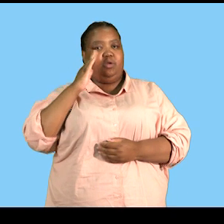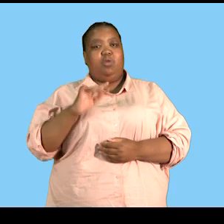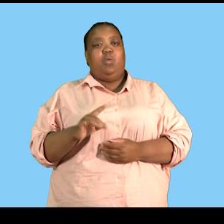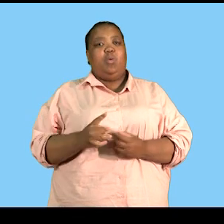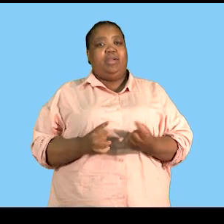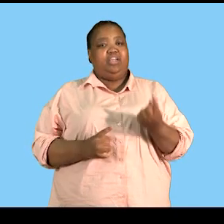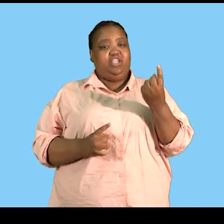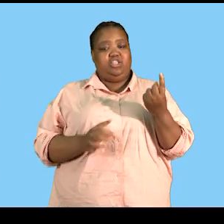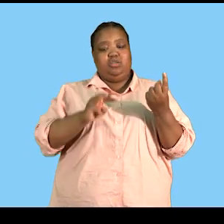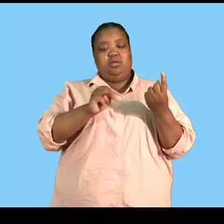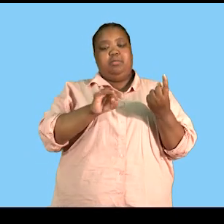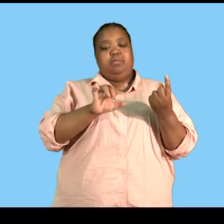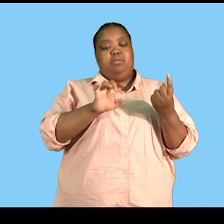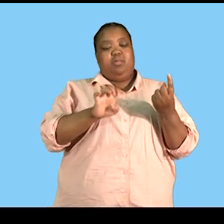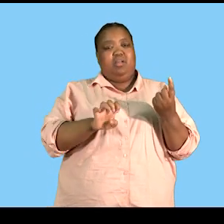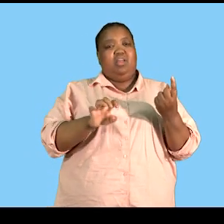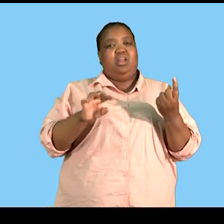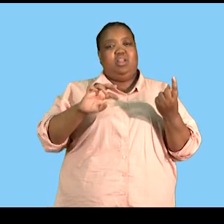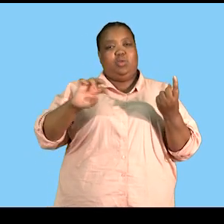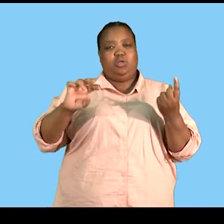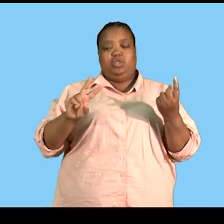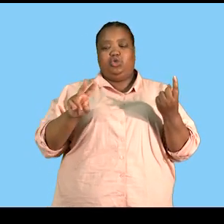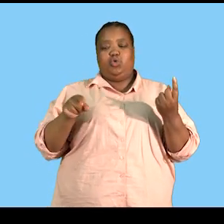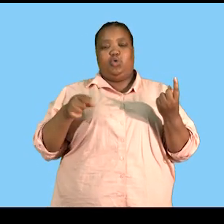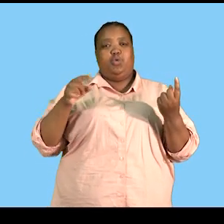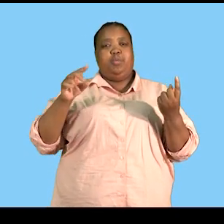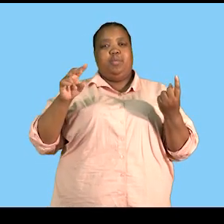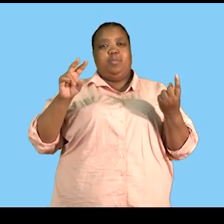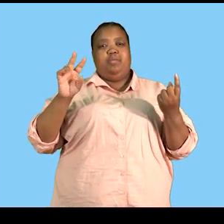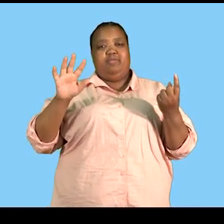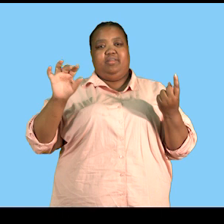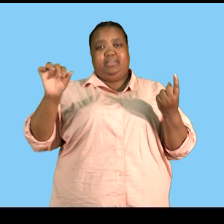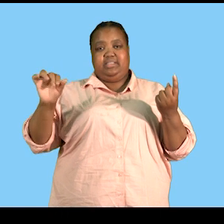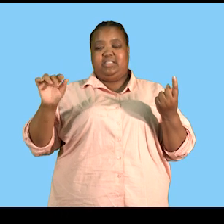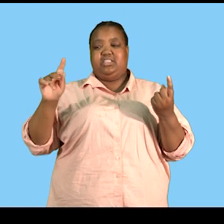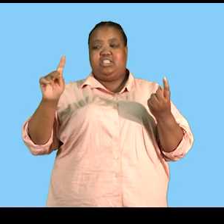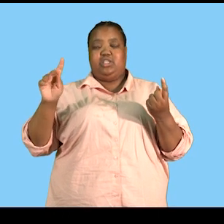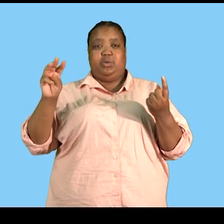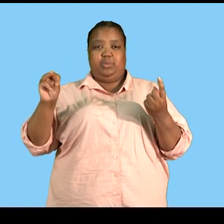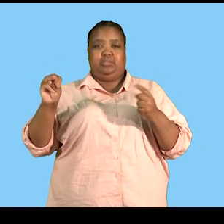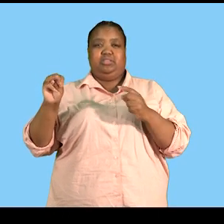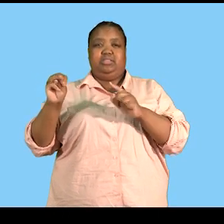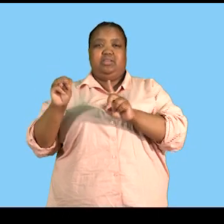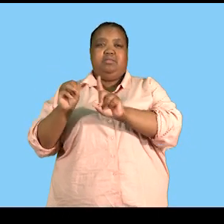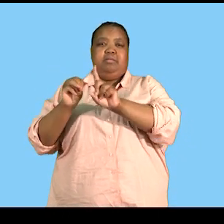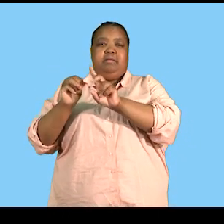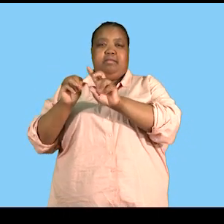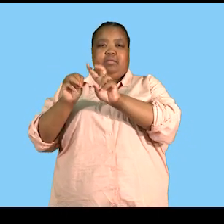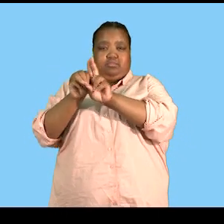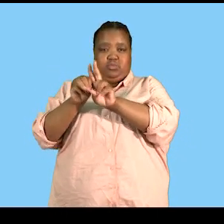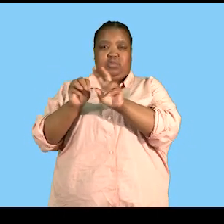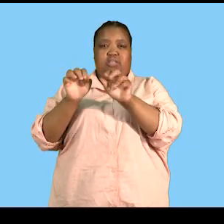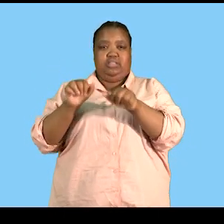mile is 2,56, well, each squared mile is 2,56